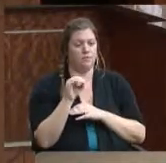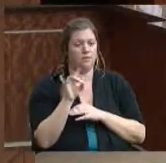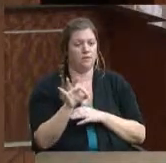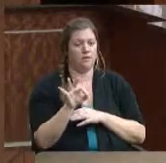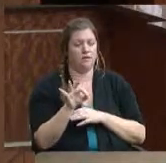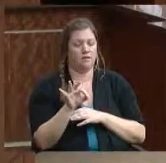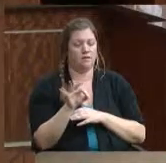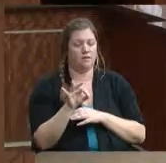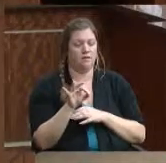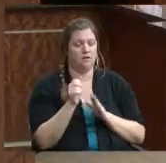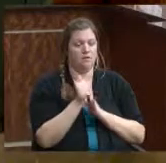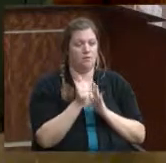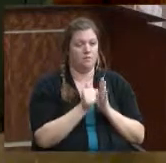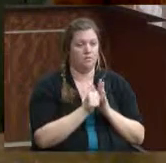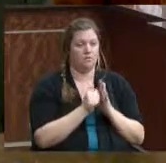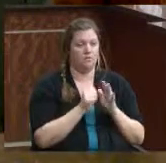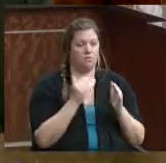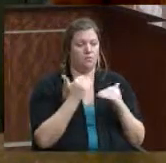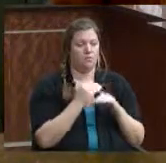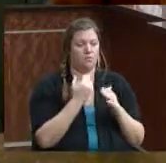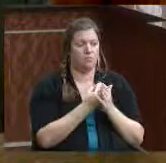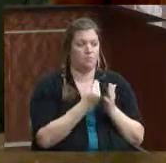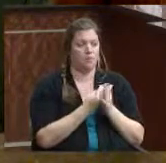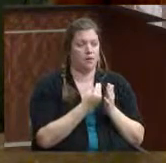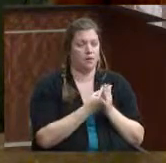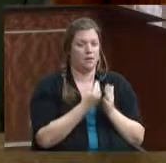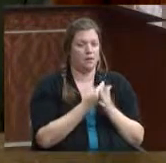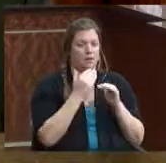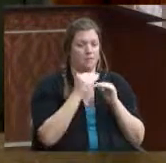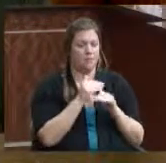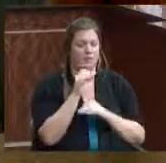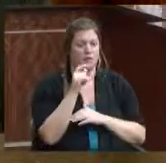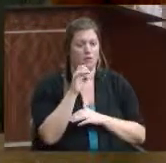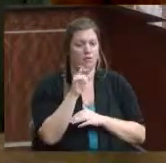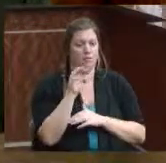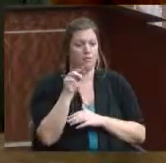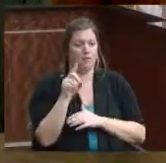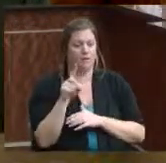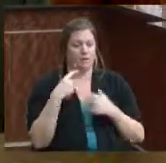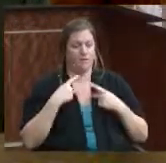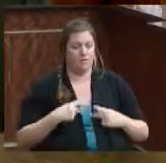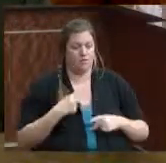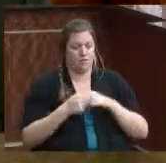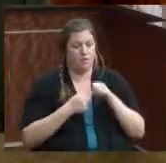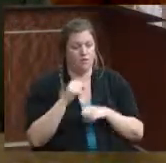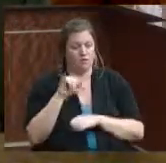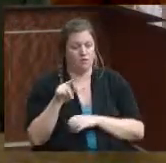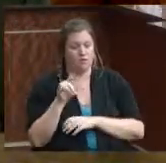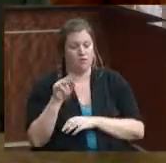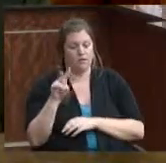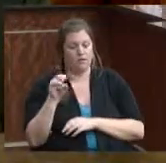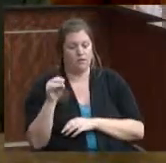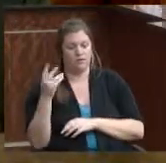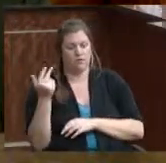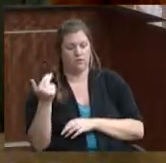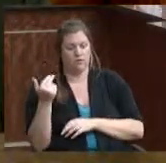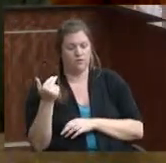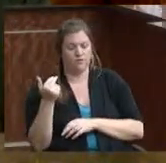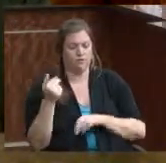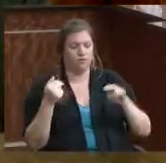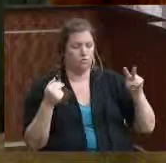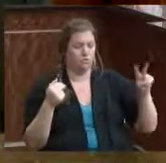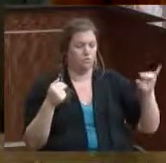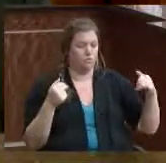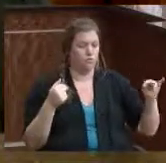1809, an ordinance to amend the operating budget of the Mayor and City Council of Laurel, Maryland for the fiscal year July 1, 2013